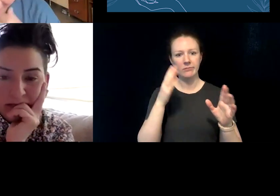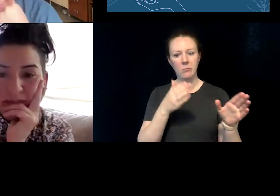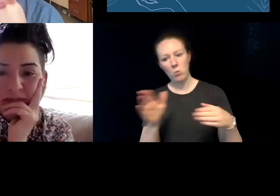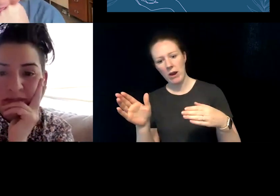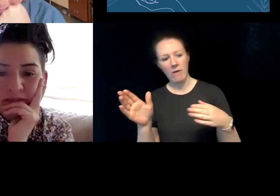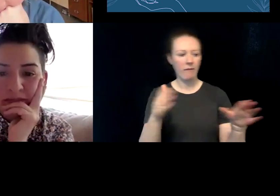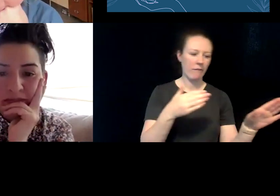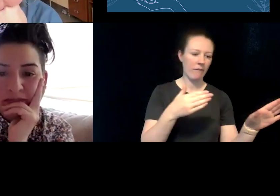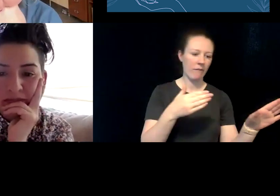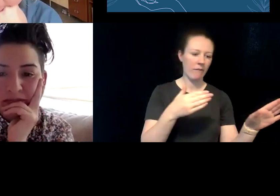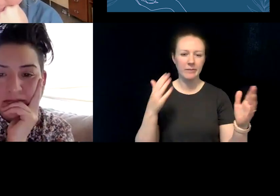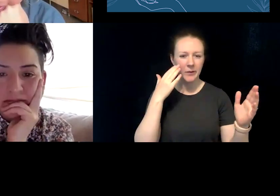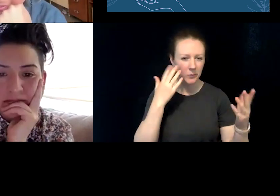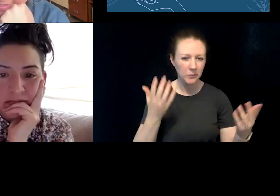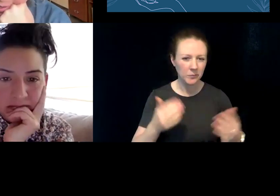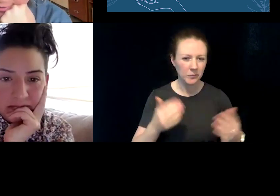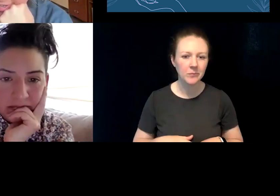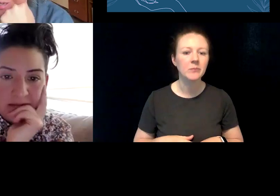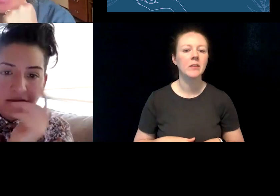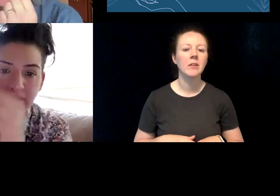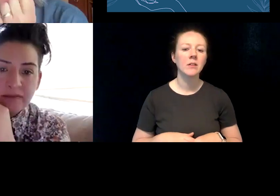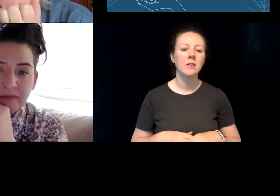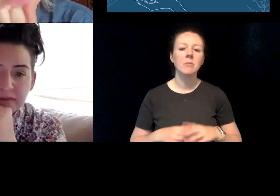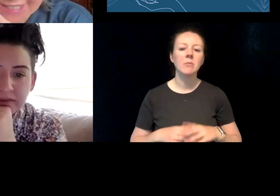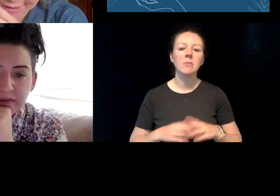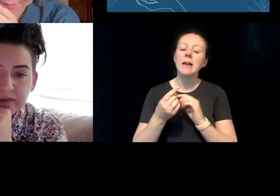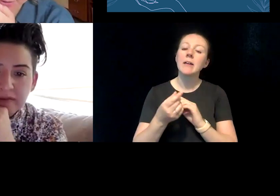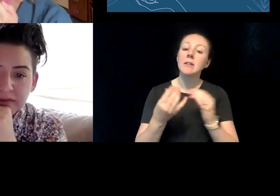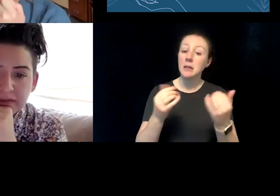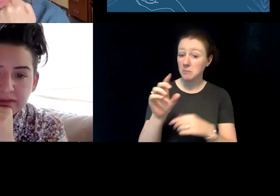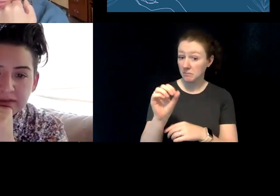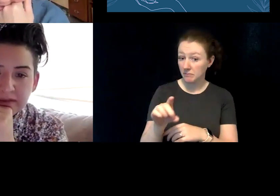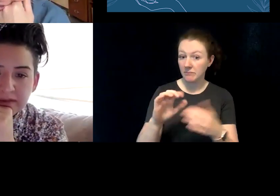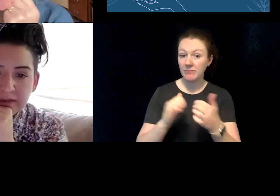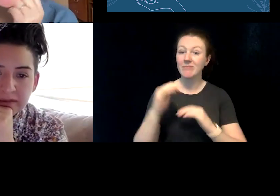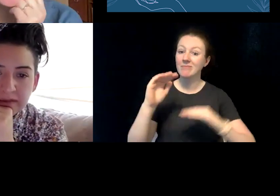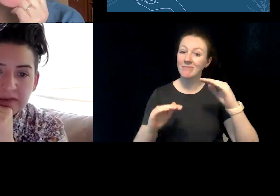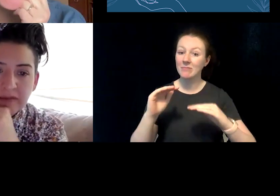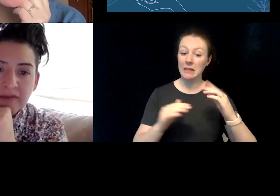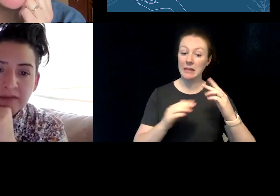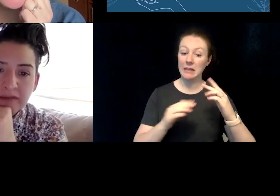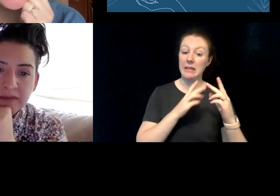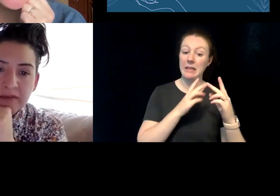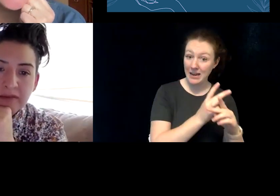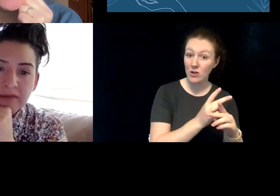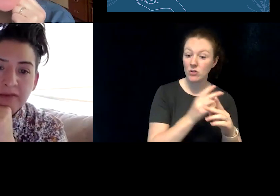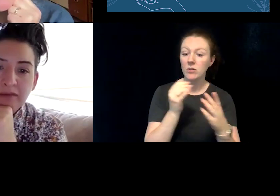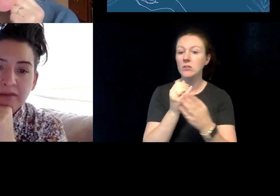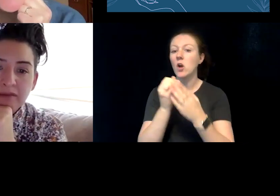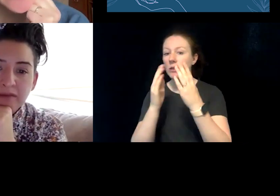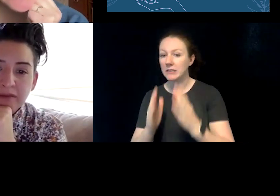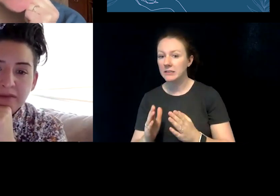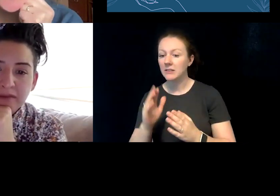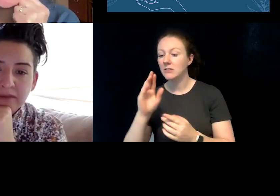question, how do you balance caretaking with artistic risk? How, like, adaptations,